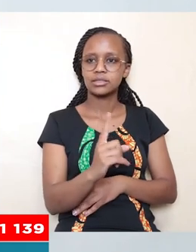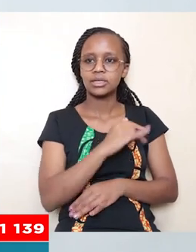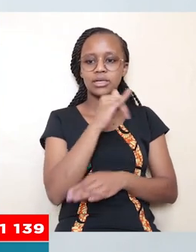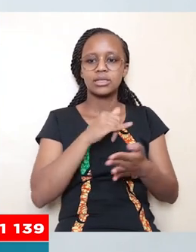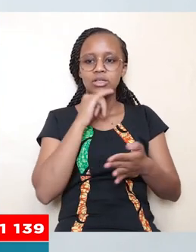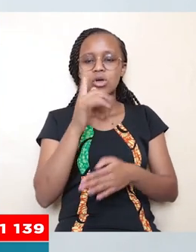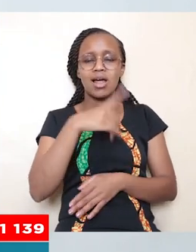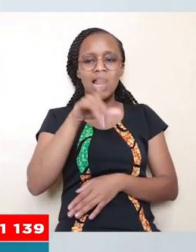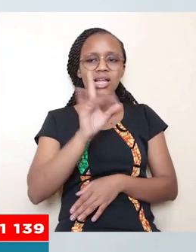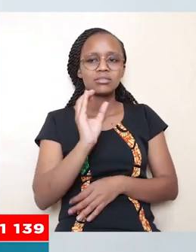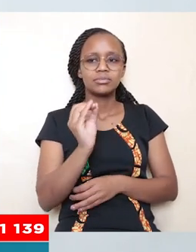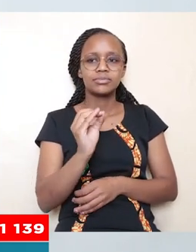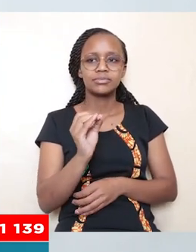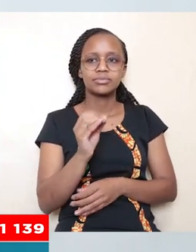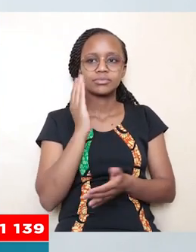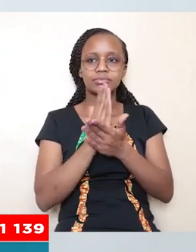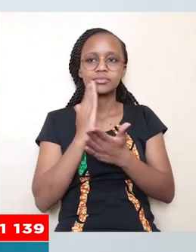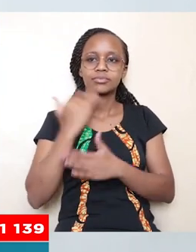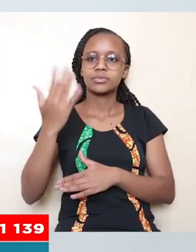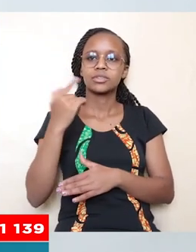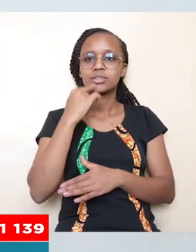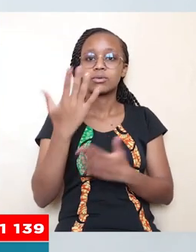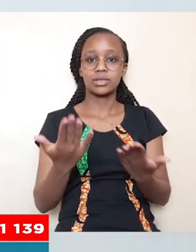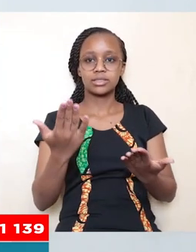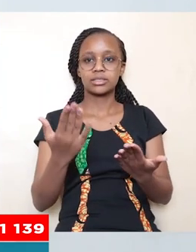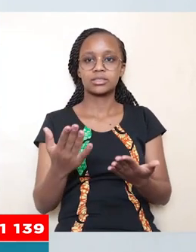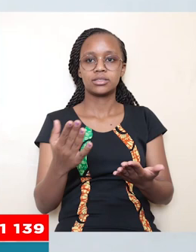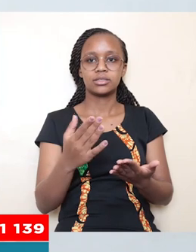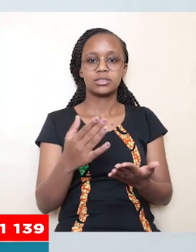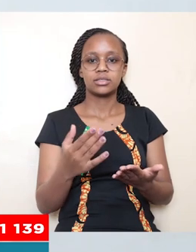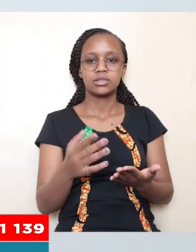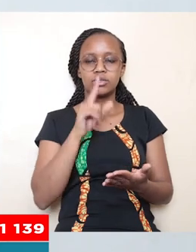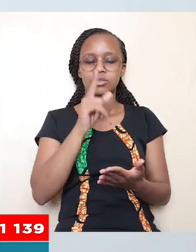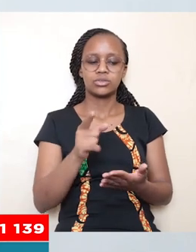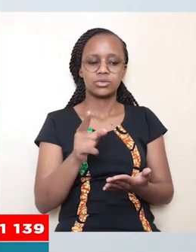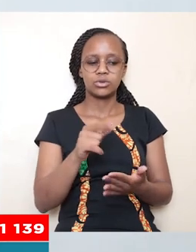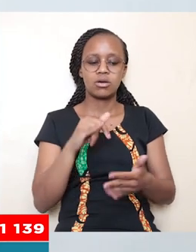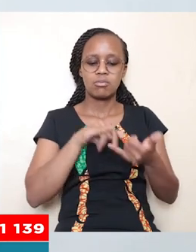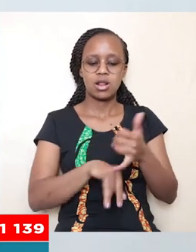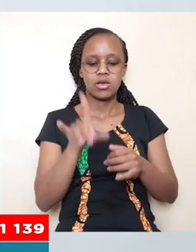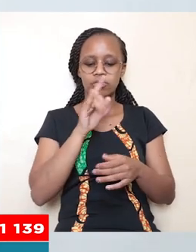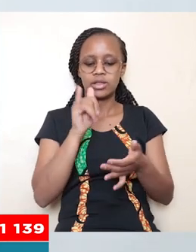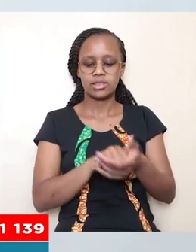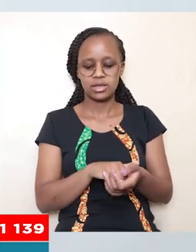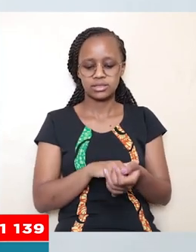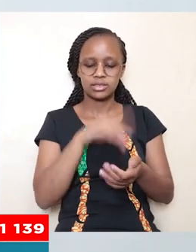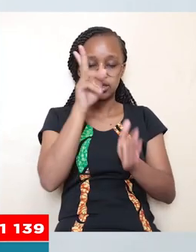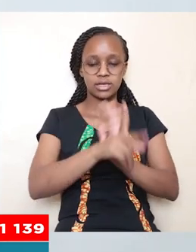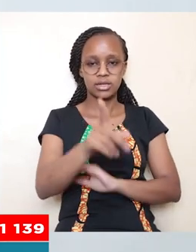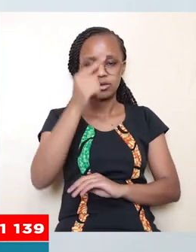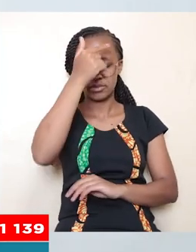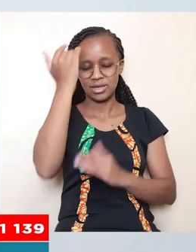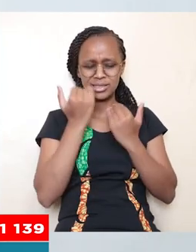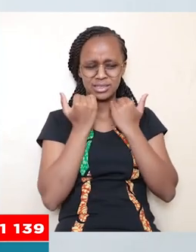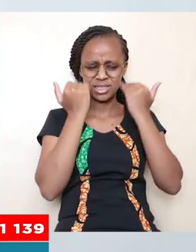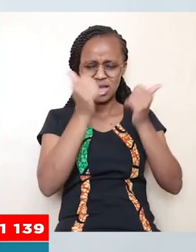is not right. In fact, I always say, instead of being in a marriage that will kill you because of